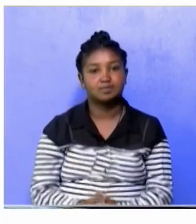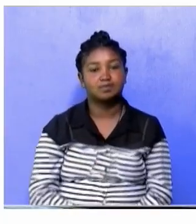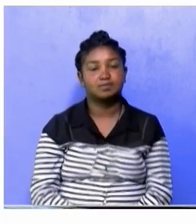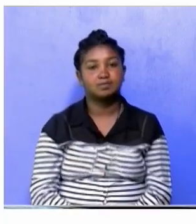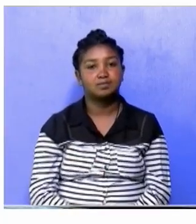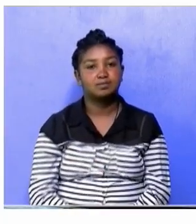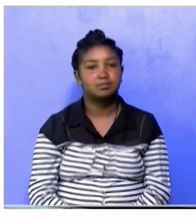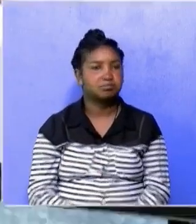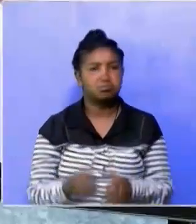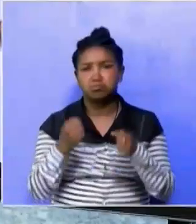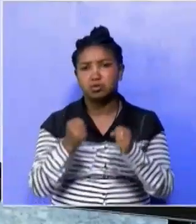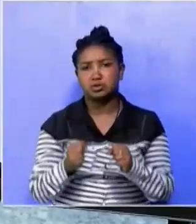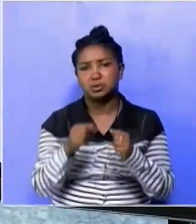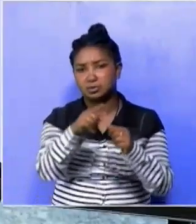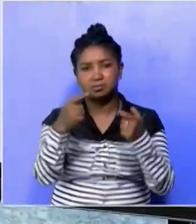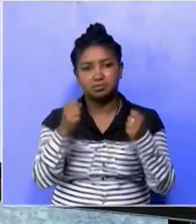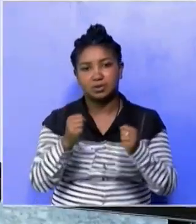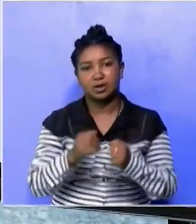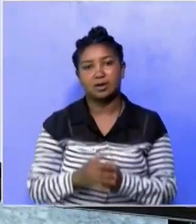Possible.